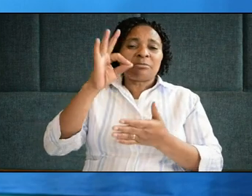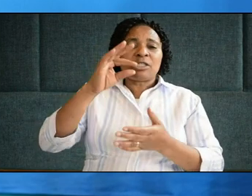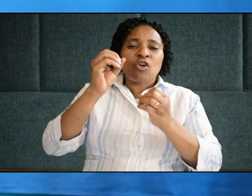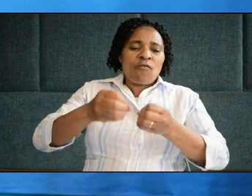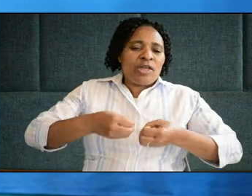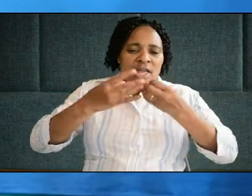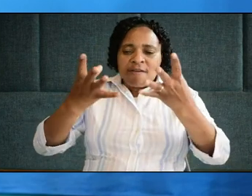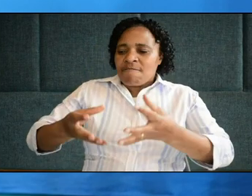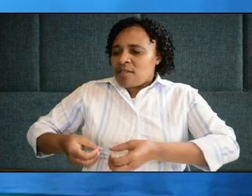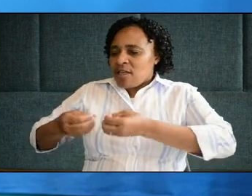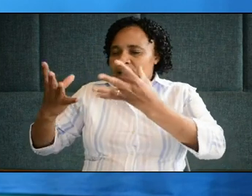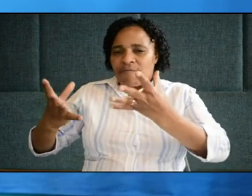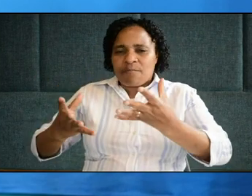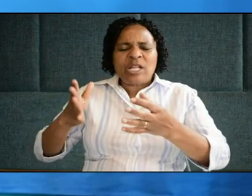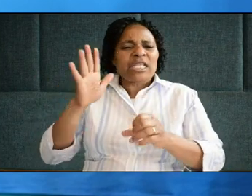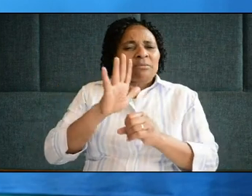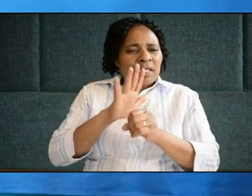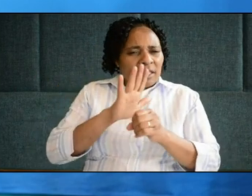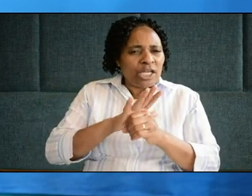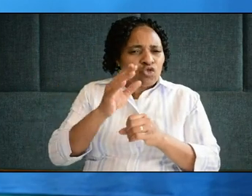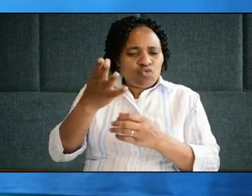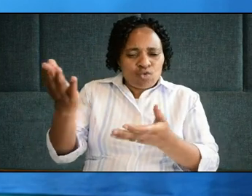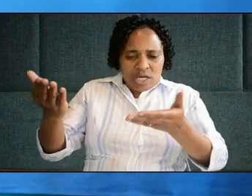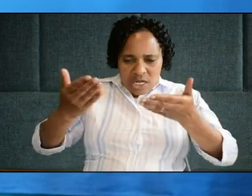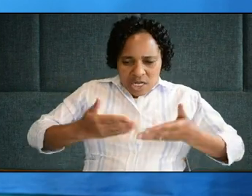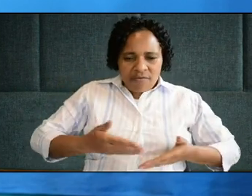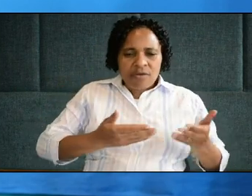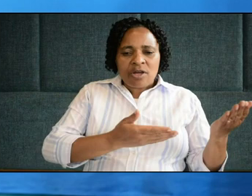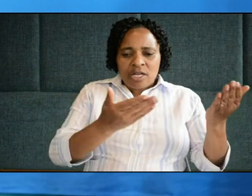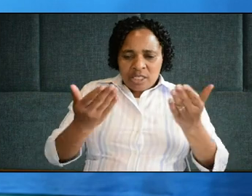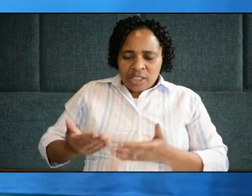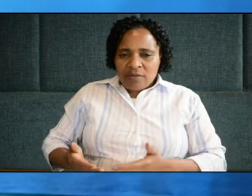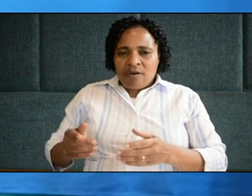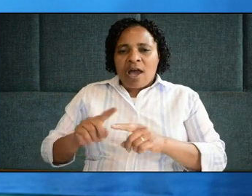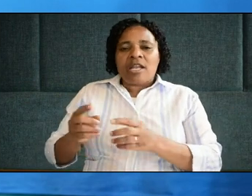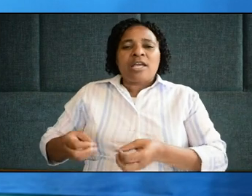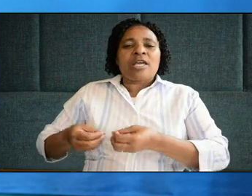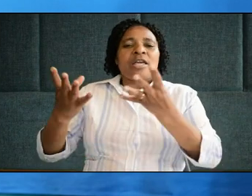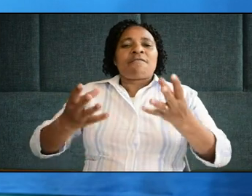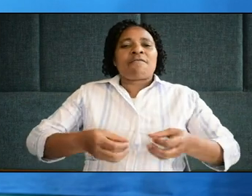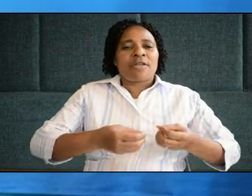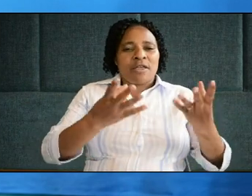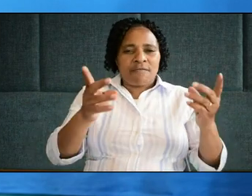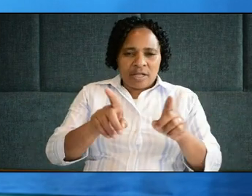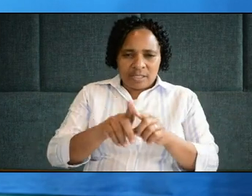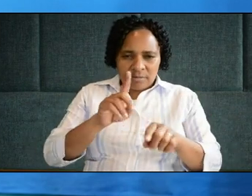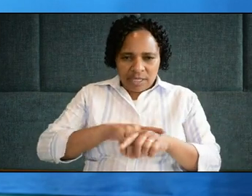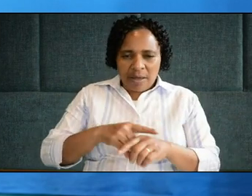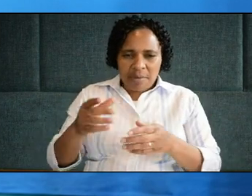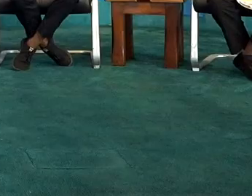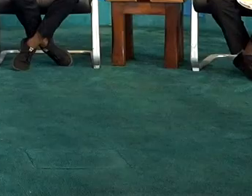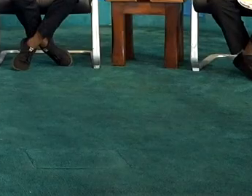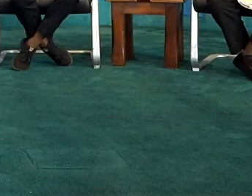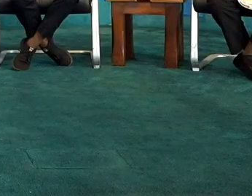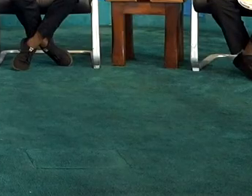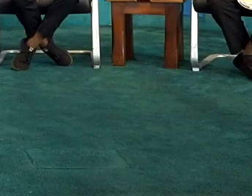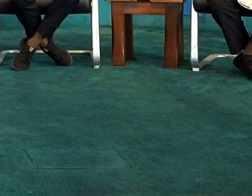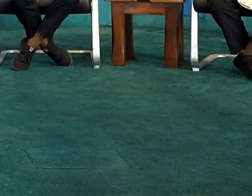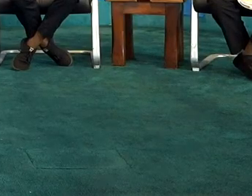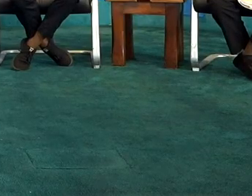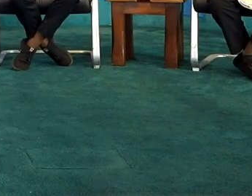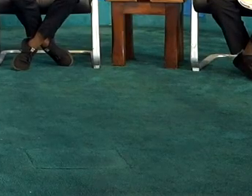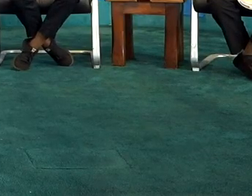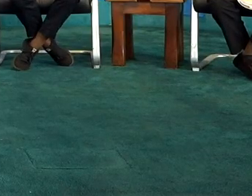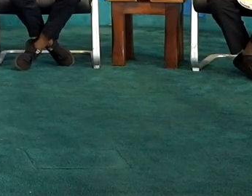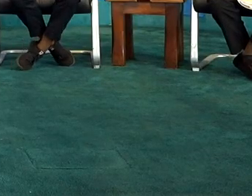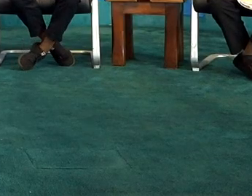you give, as much as you receive, you also give. Yeah. Amen. Amen. So in other words, by the